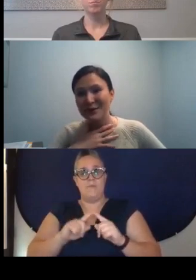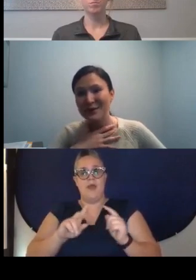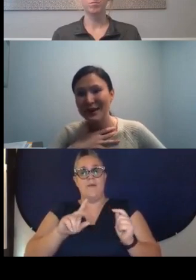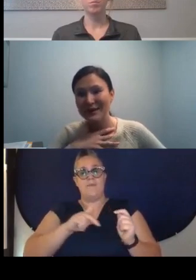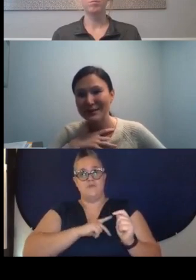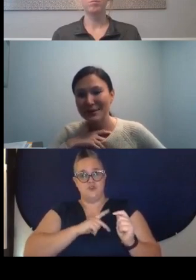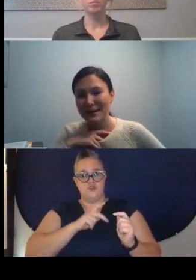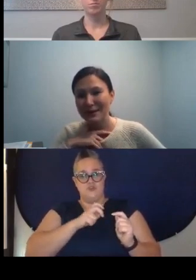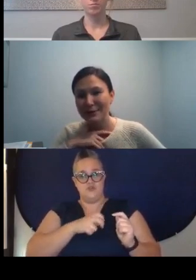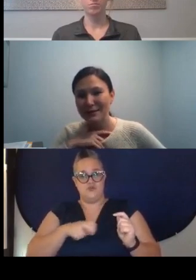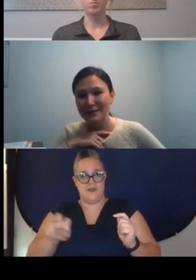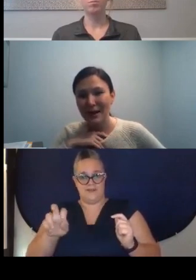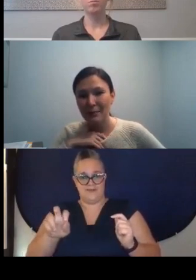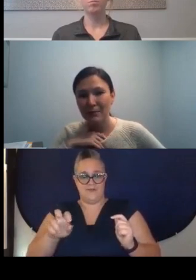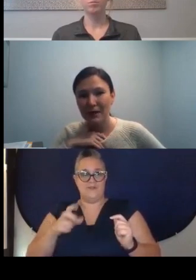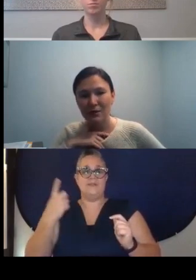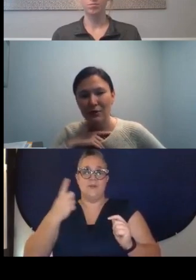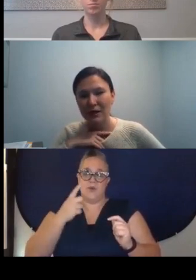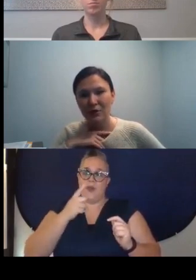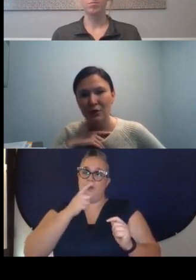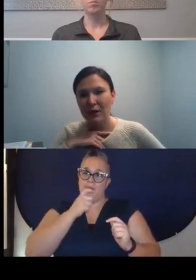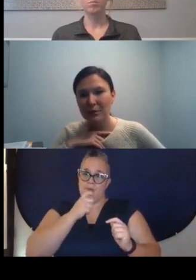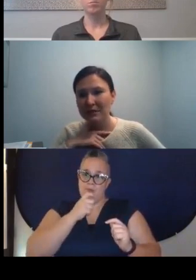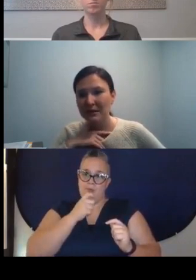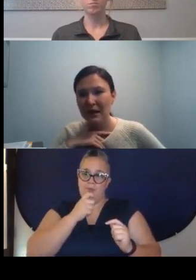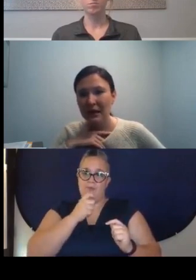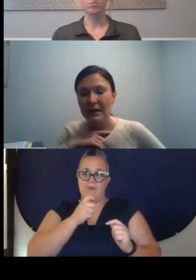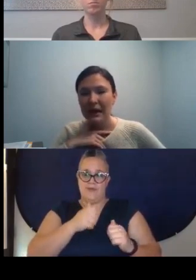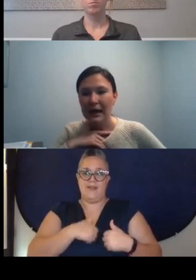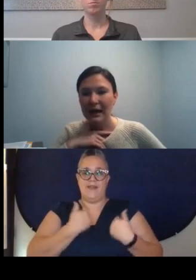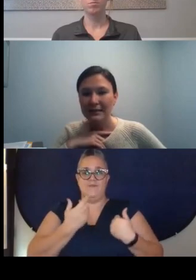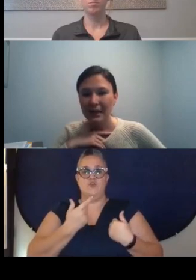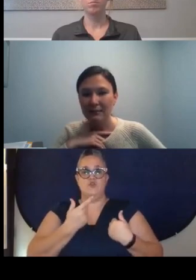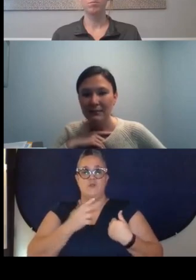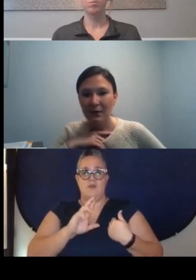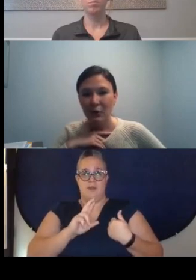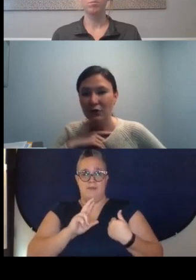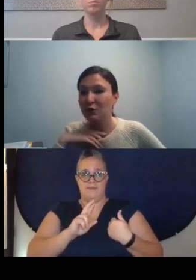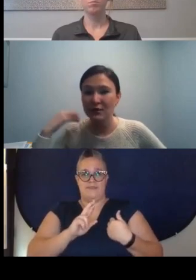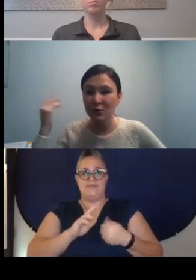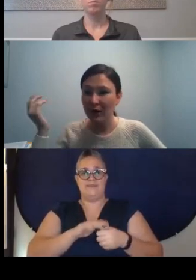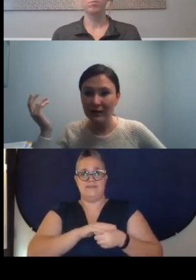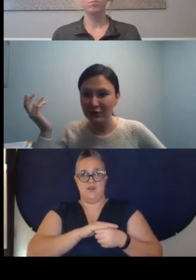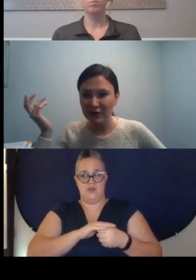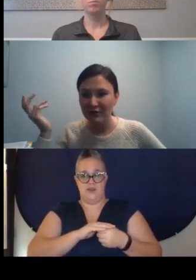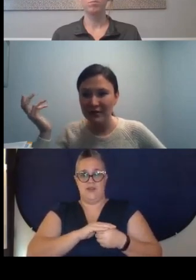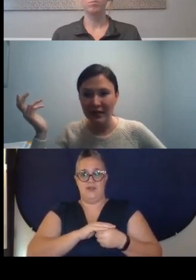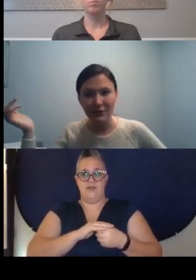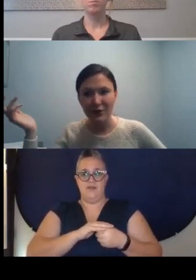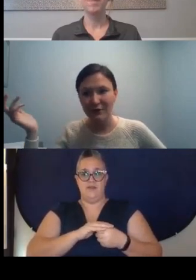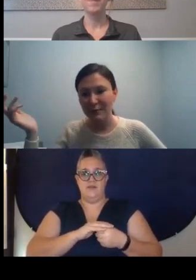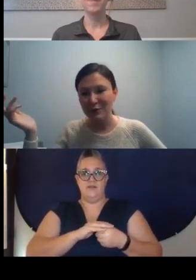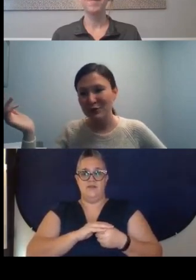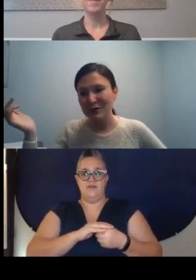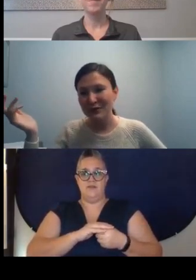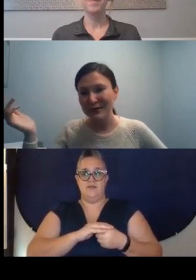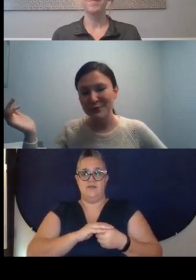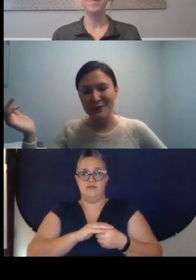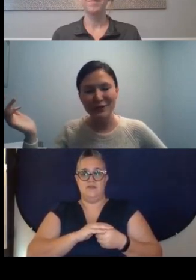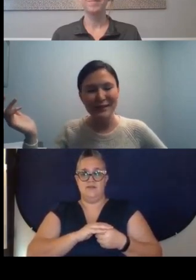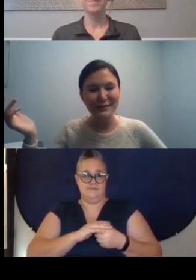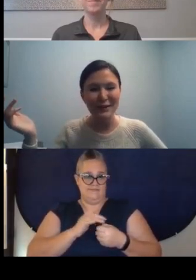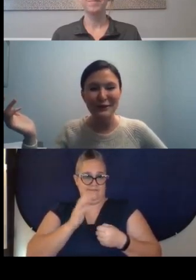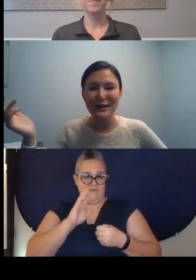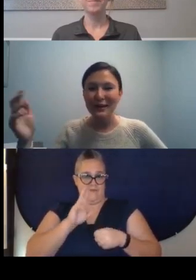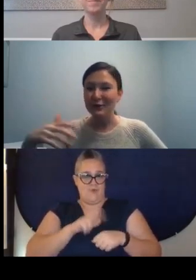transfer. So we had somebody that was, I think, located in Grand Rapids area. And of course, who doesn't want to live in Traverse City if you have the opportunity to